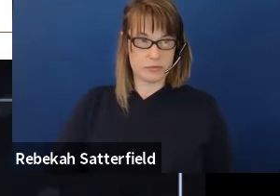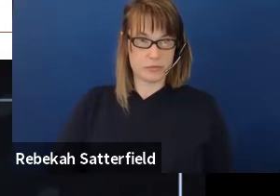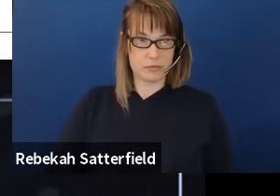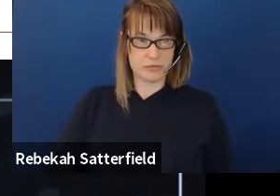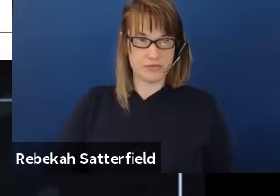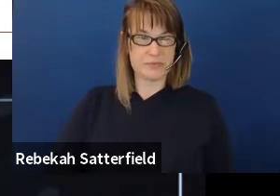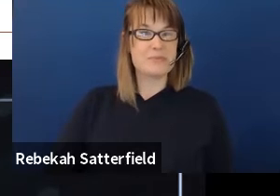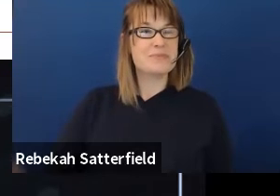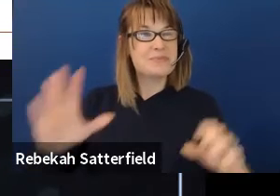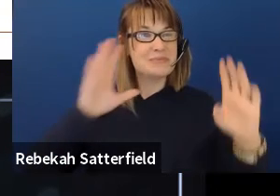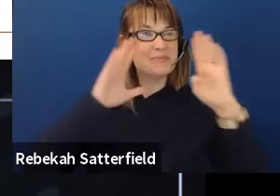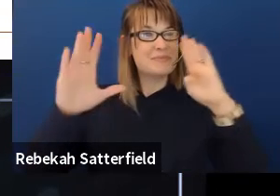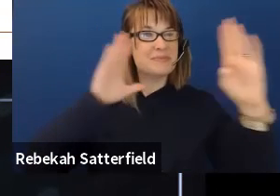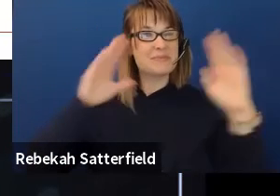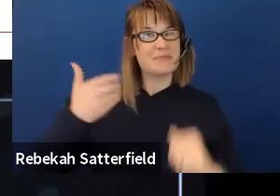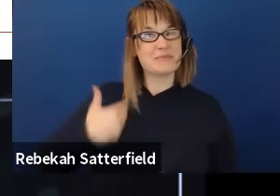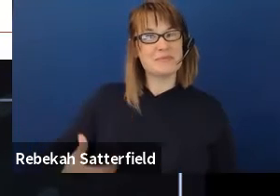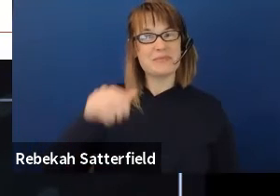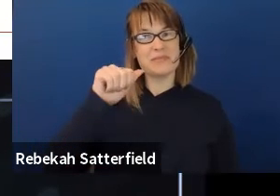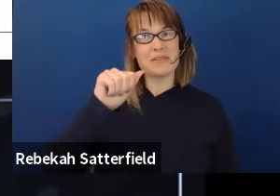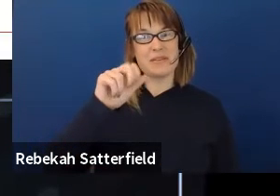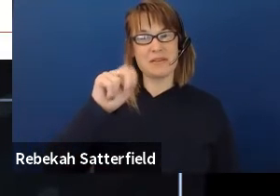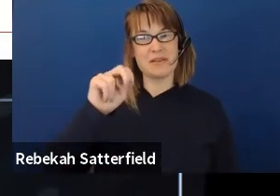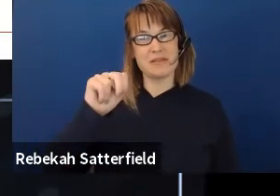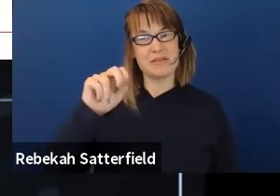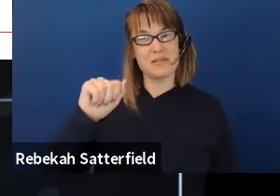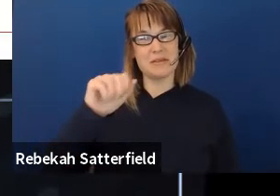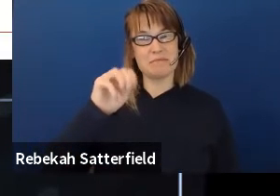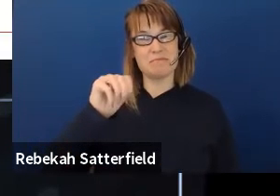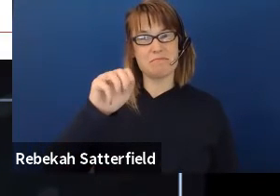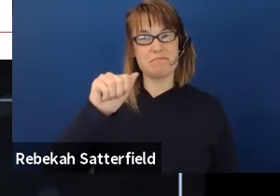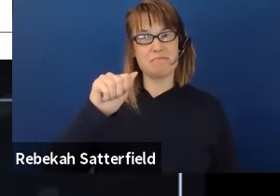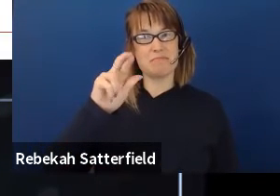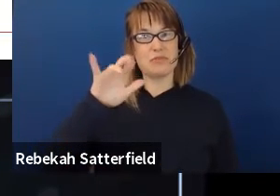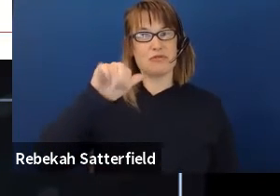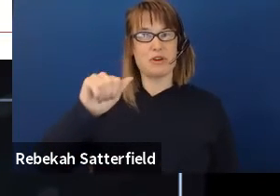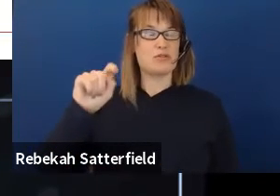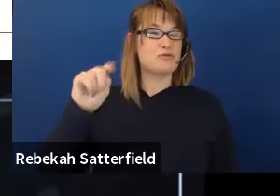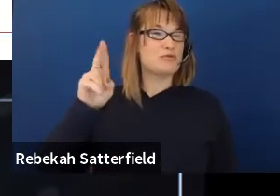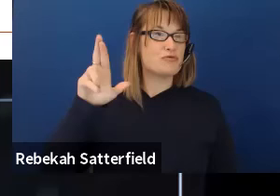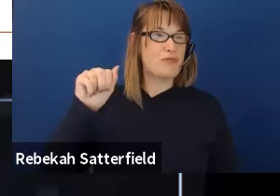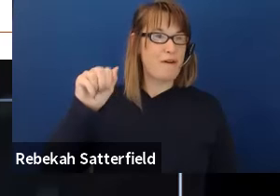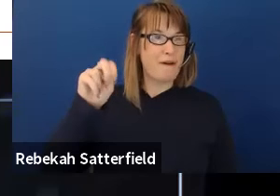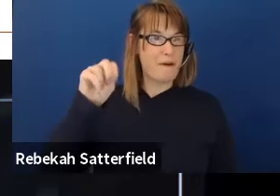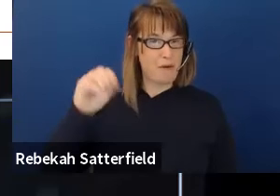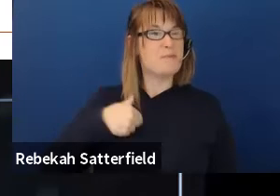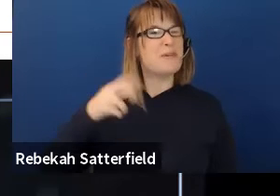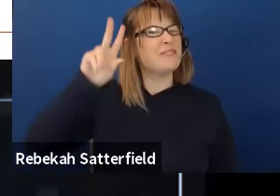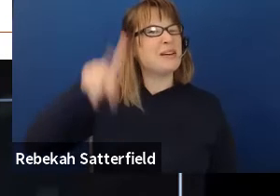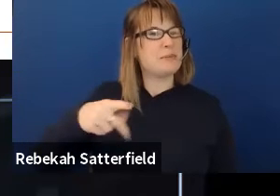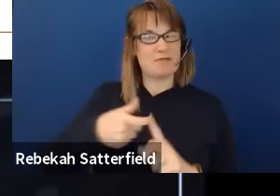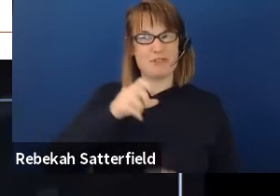Hi, everyone. I'm Anna Maria Tirano, the Vice President of Marketing at Cinzy. Welcome to today's Learning